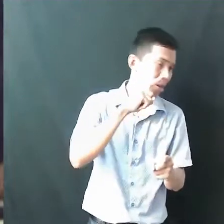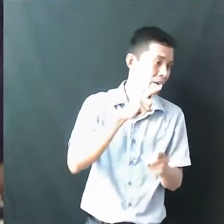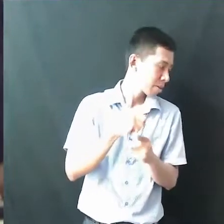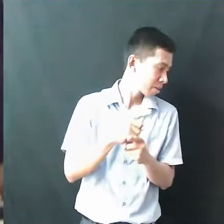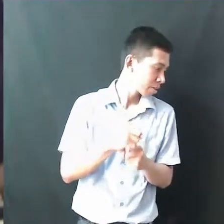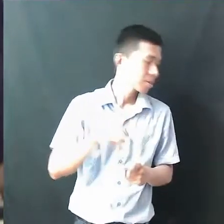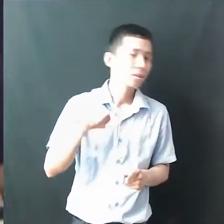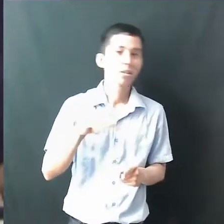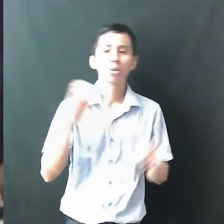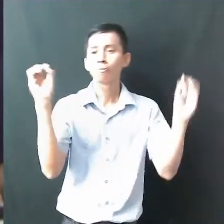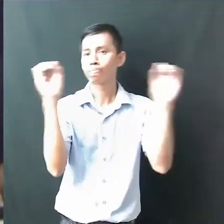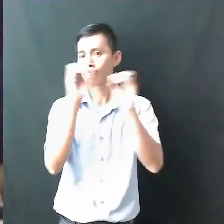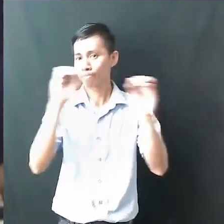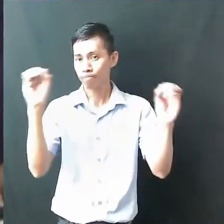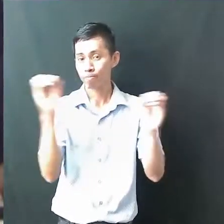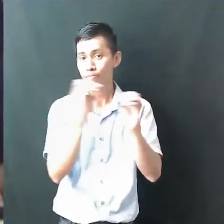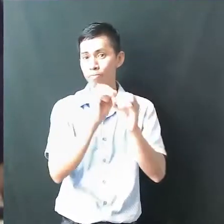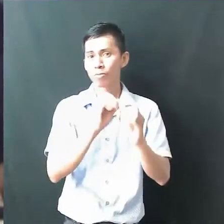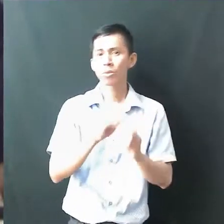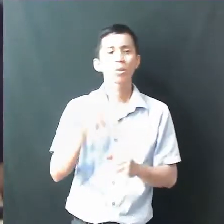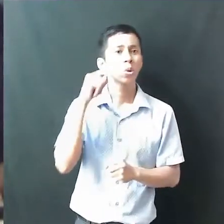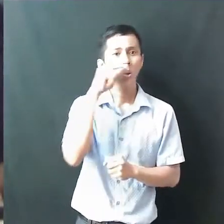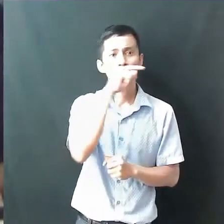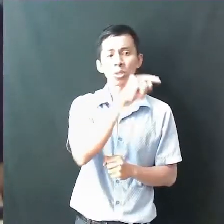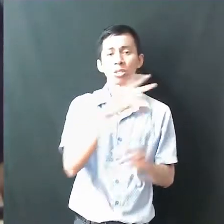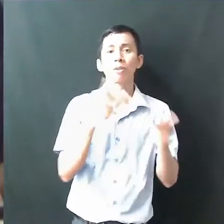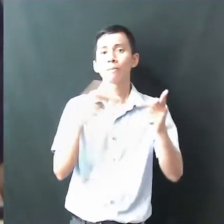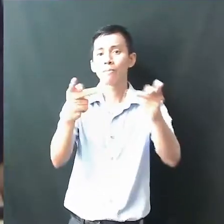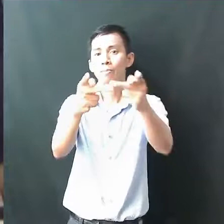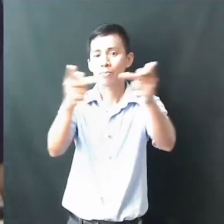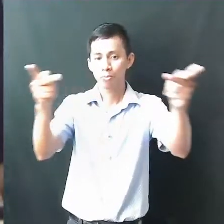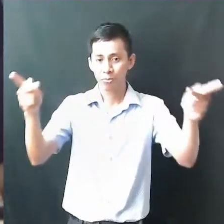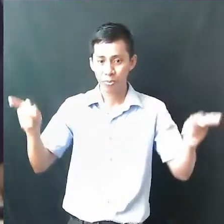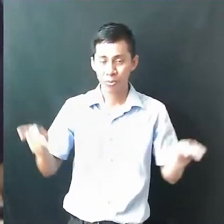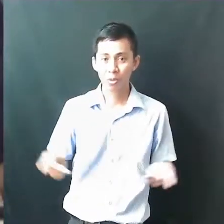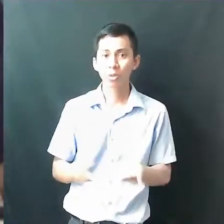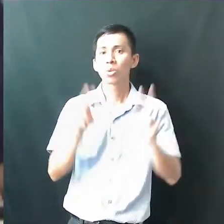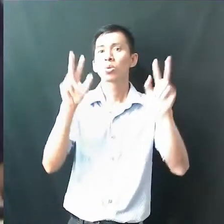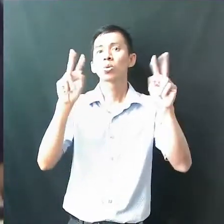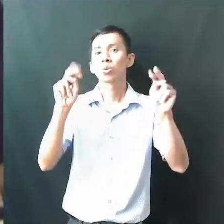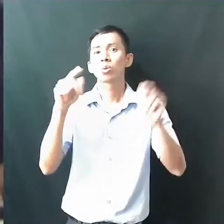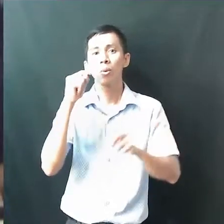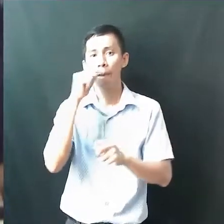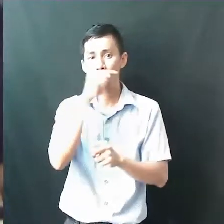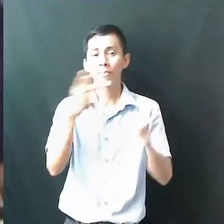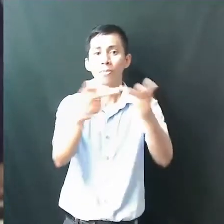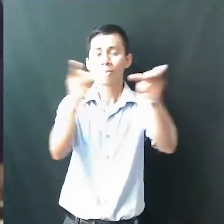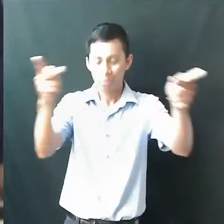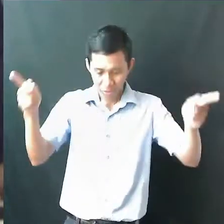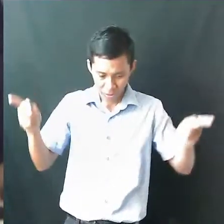parade. There were no fanfares played, no jubilant